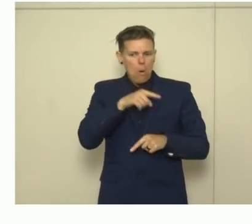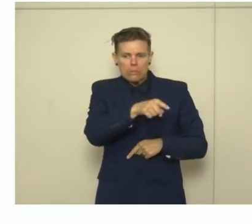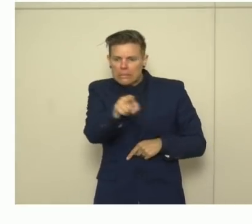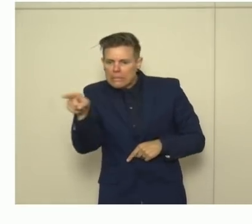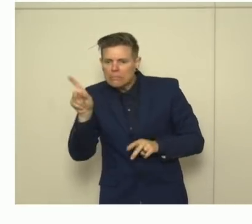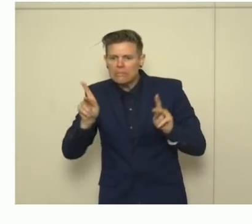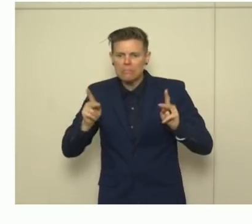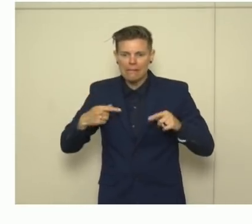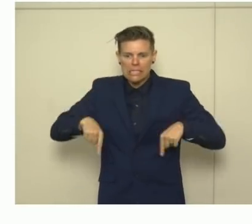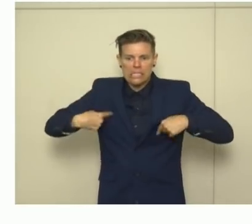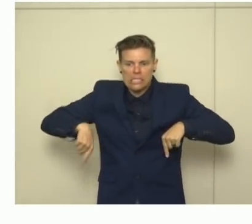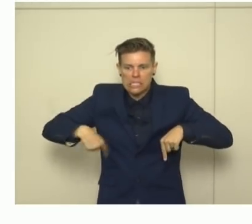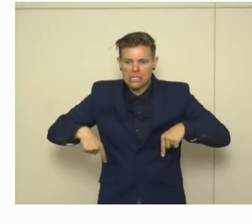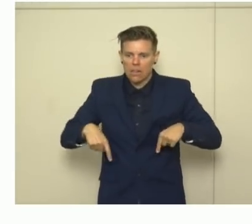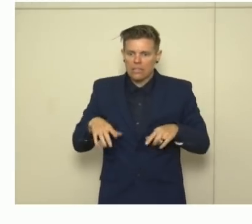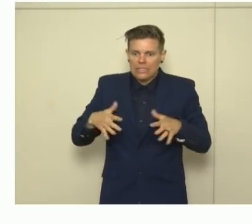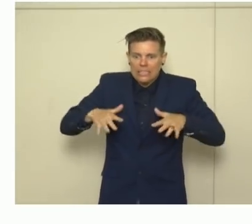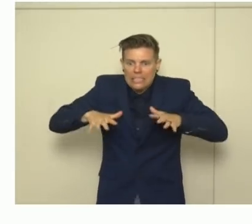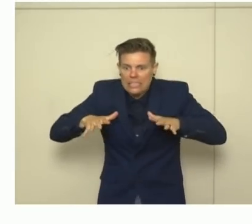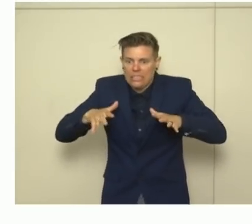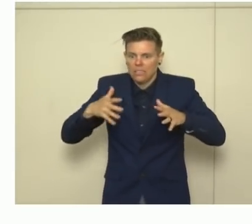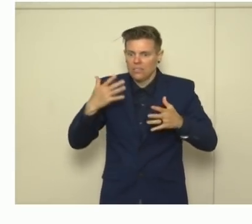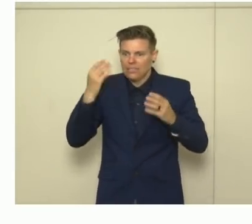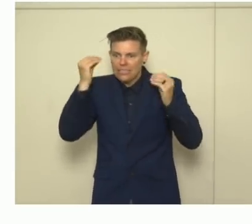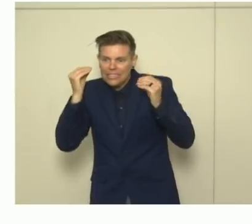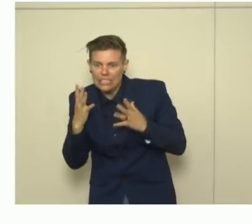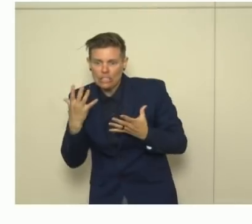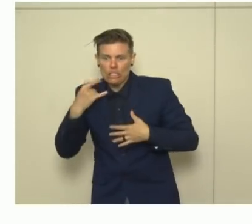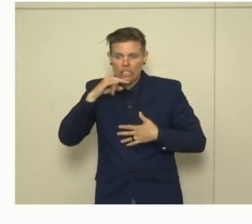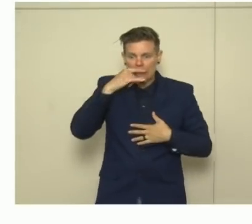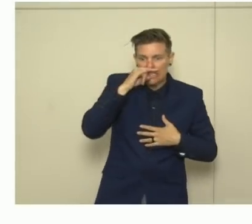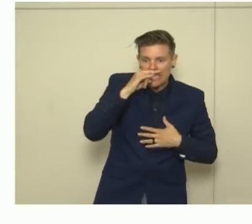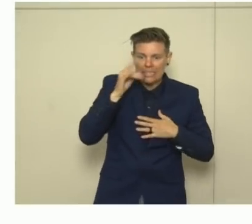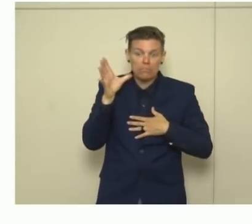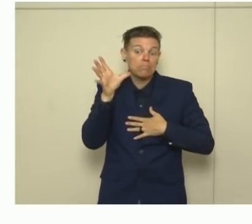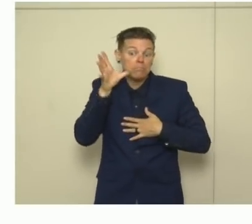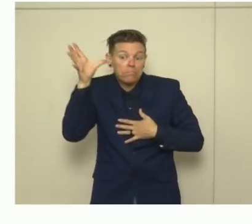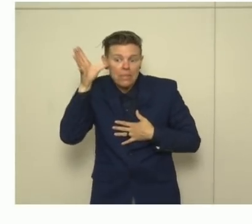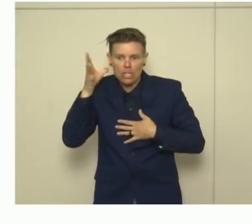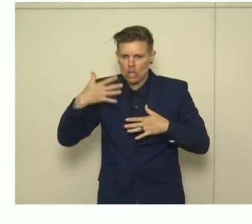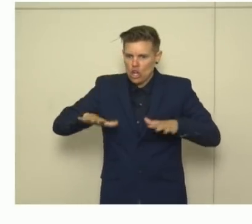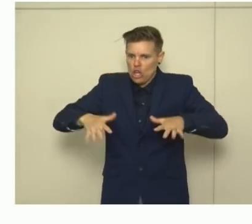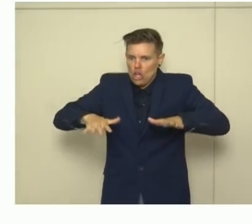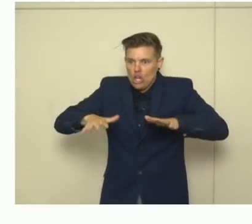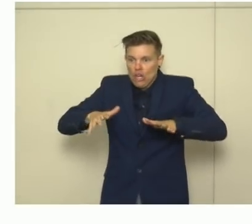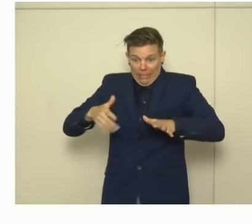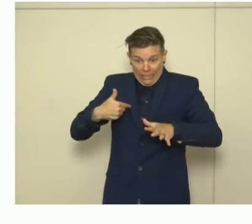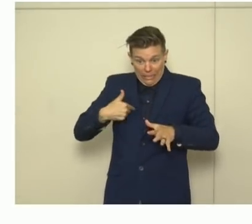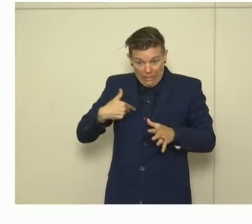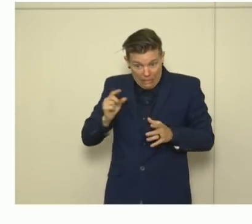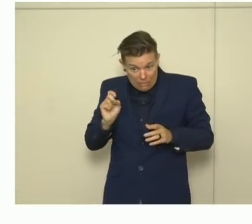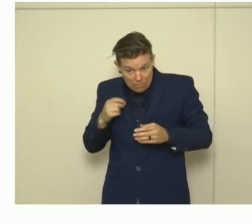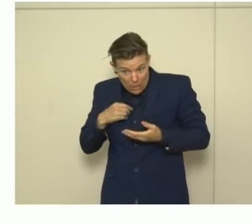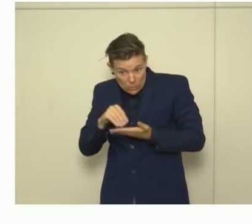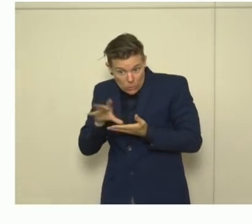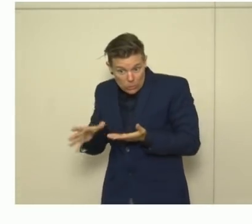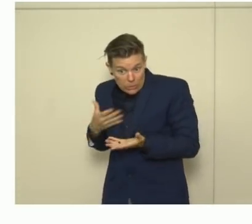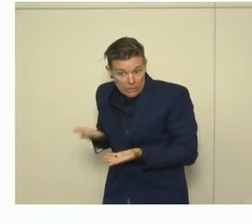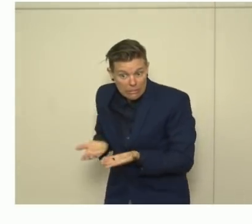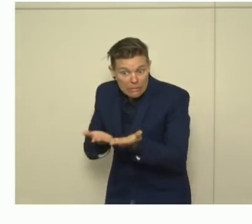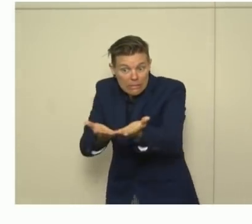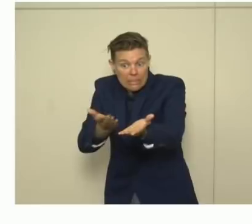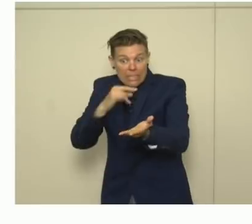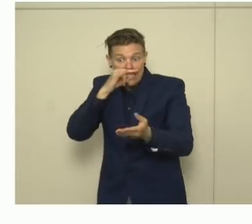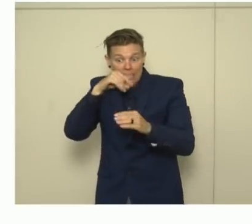parents, from students, from educators around, does my school have the systems in place to make sure that my safety will be attended